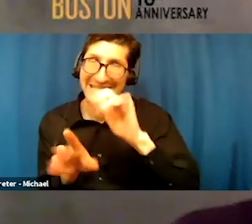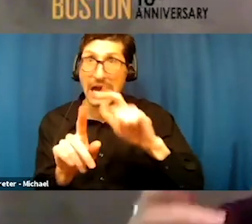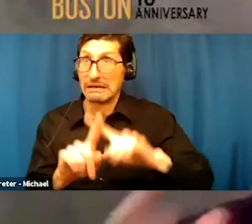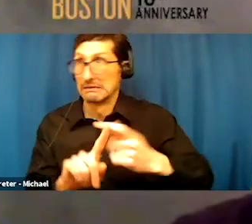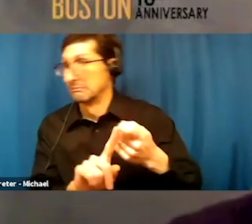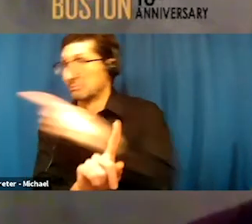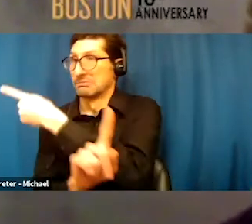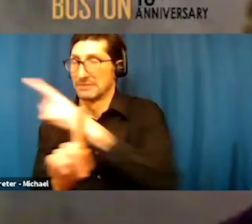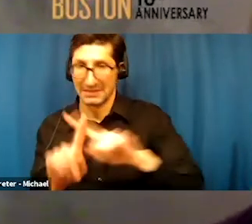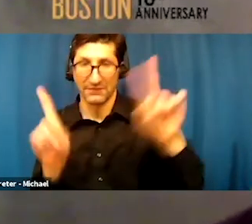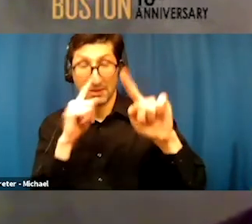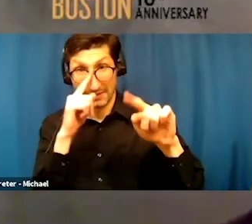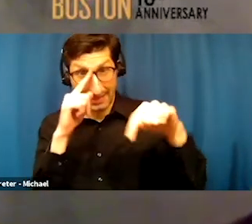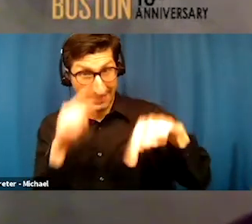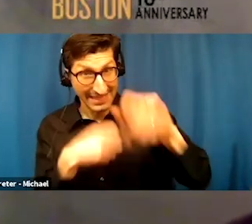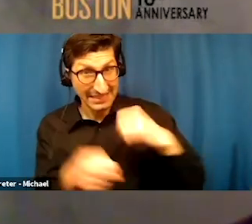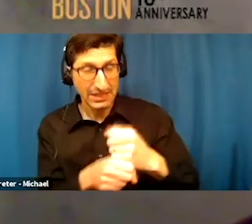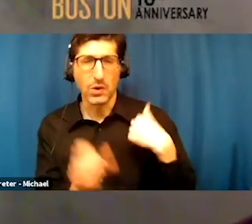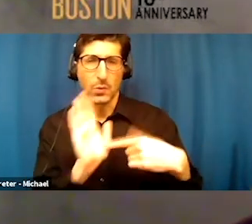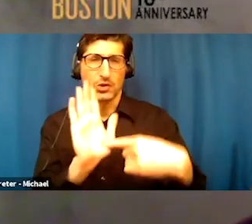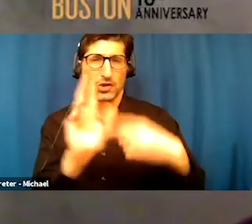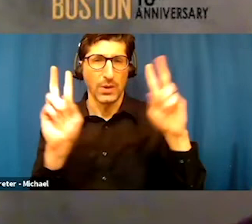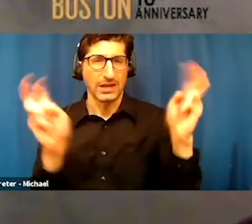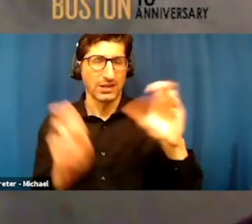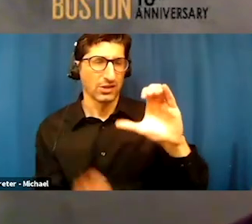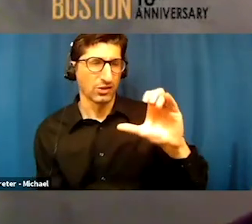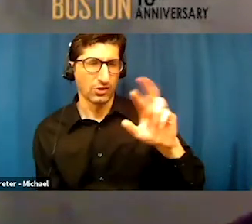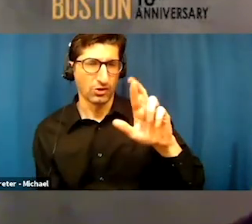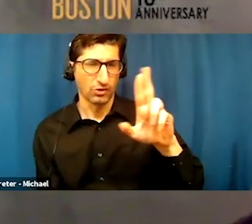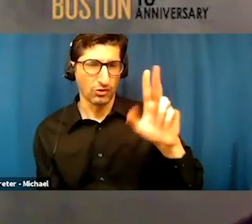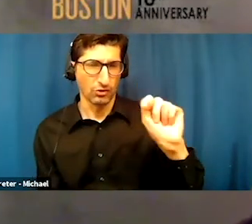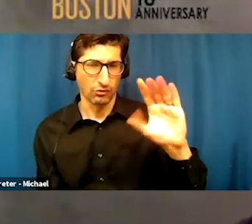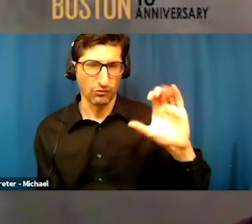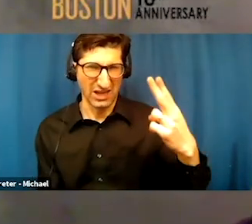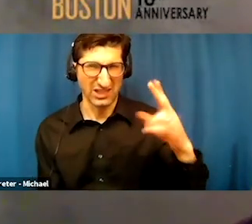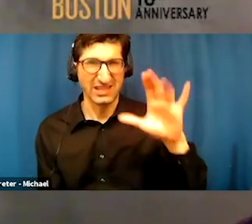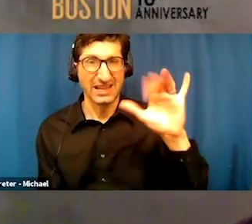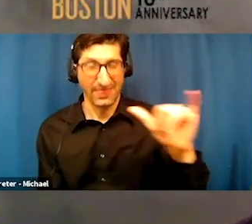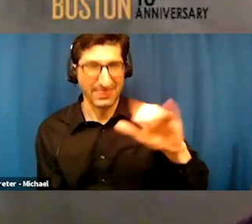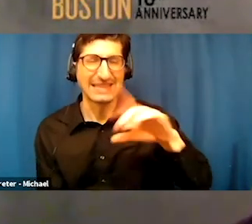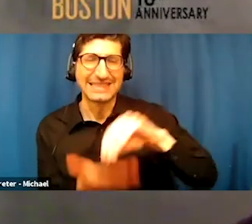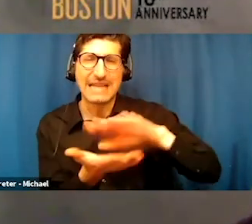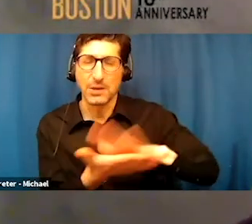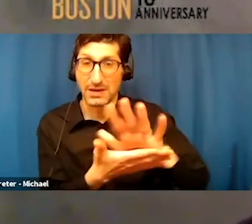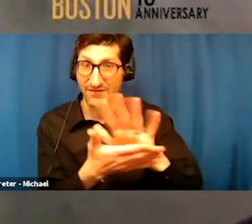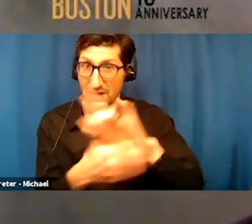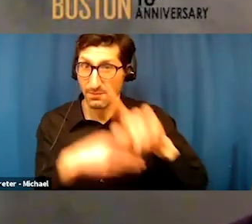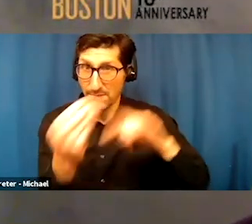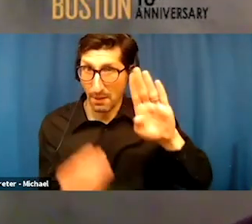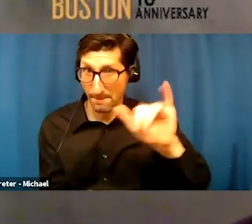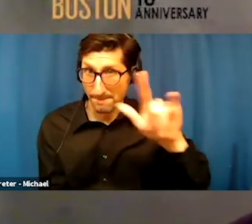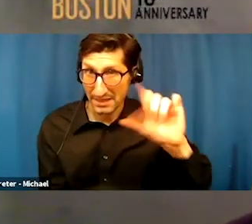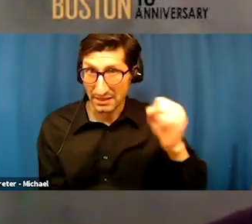year we are featuring crutch. The, the, you know, the major documentary about Bill Shannon that just came out.